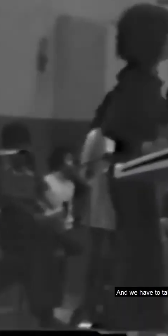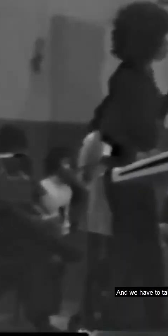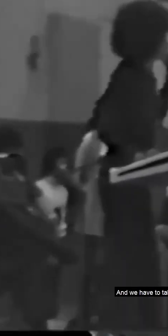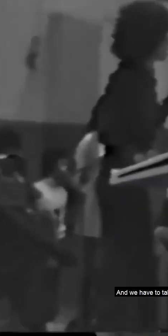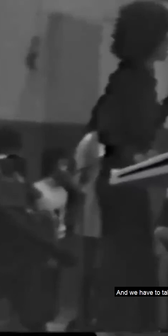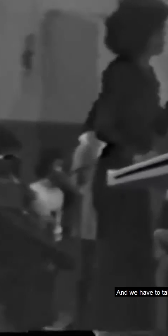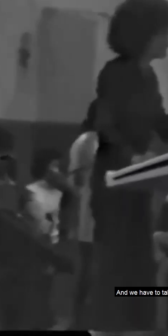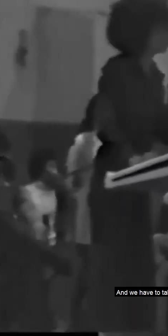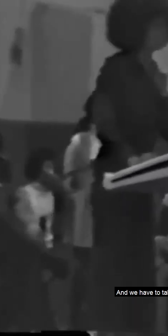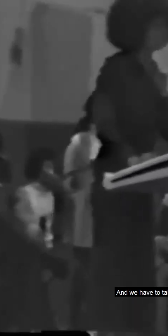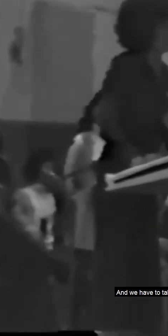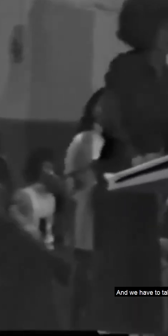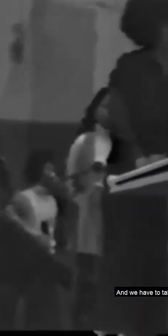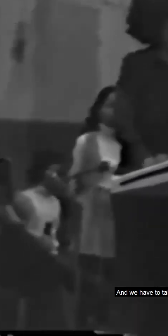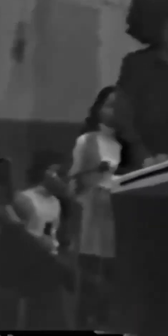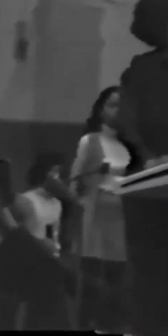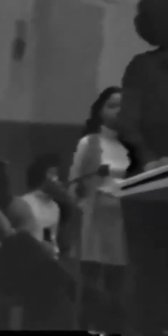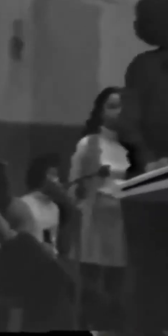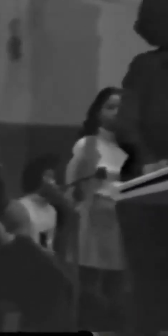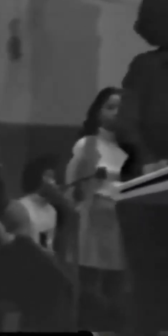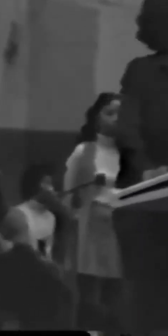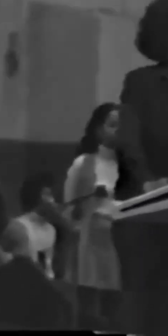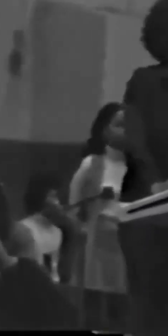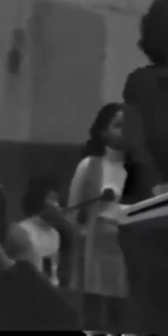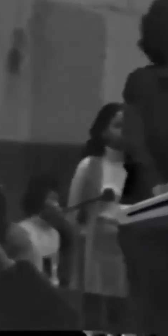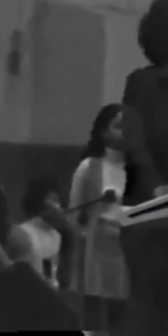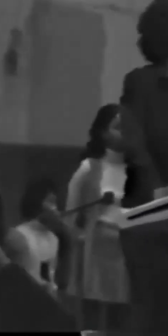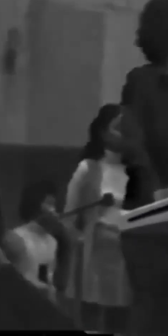talk about the San Quentin Six.